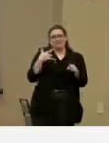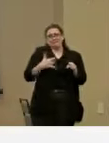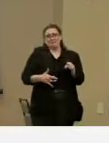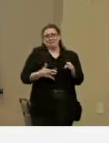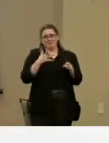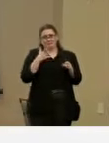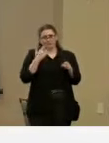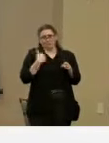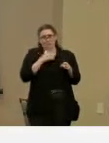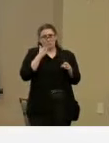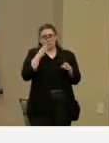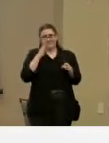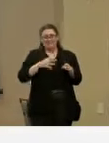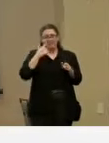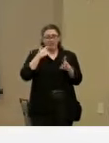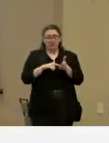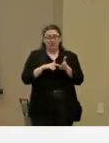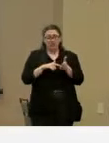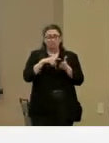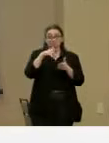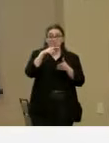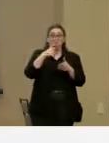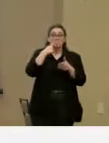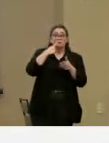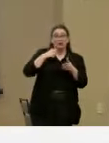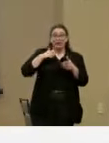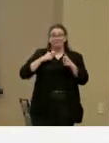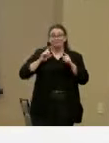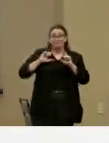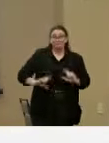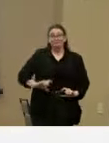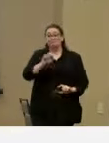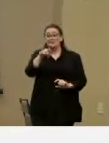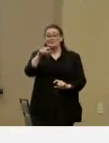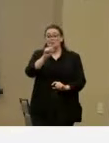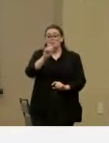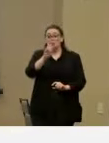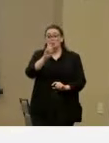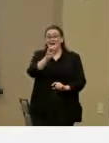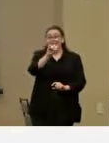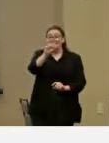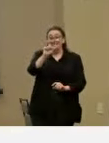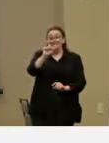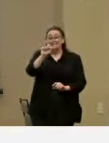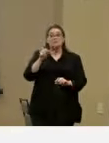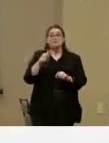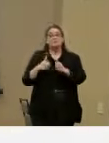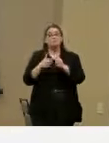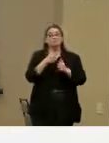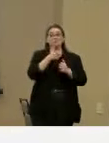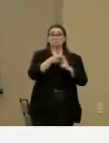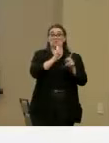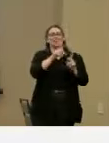radar. And what could look like psoriasis in your average Joe, when you're dealing with lupus and your immune